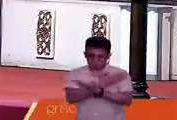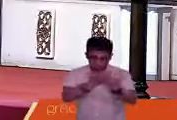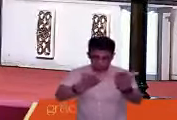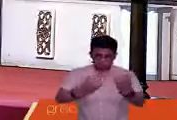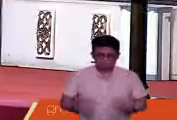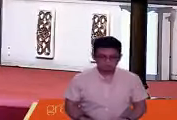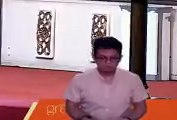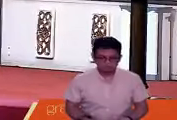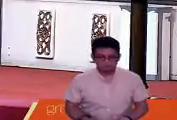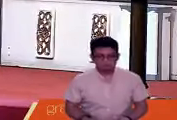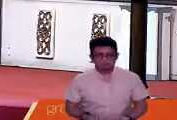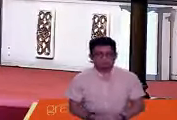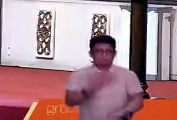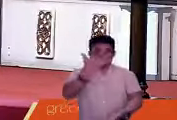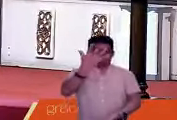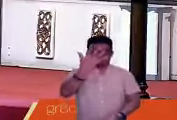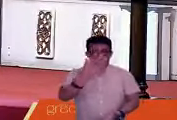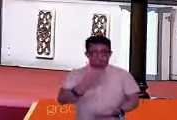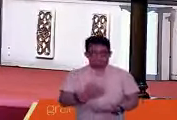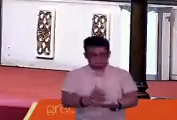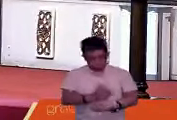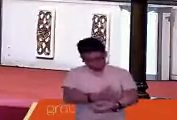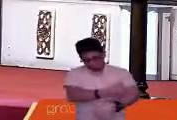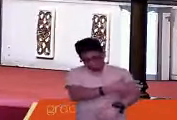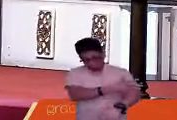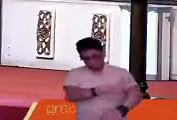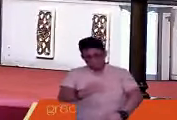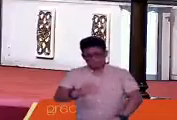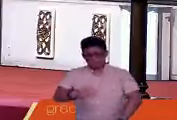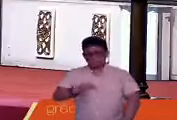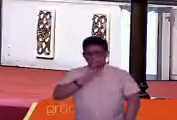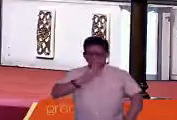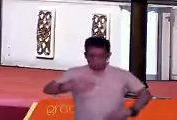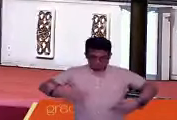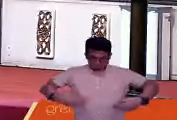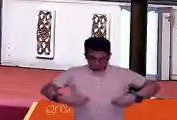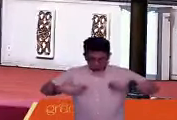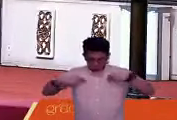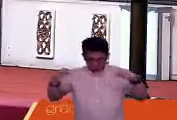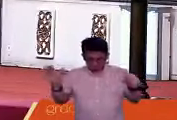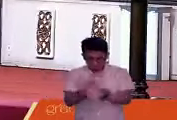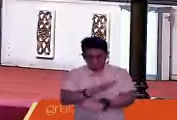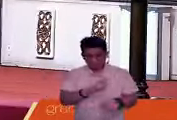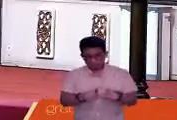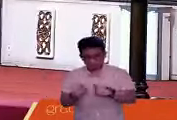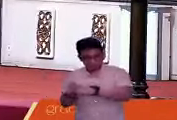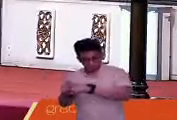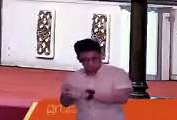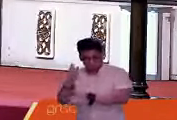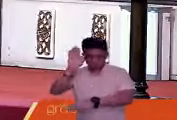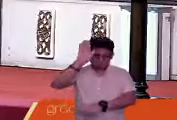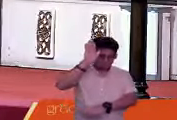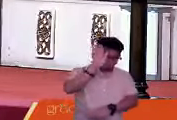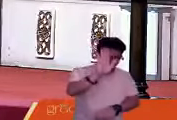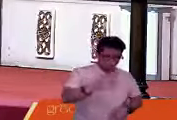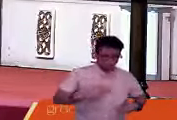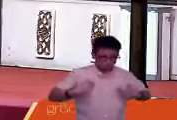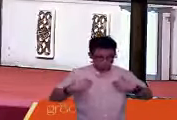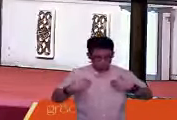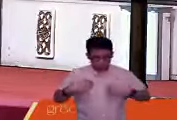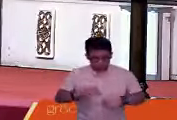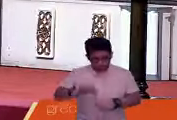prosper and be in health. Kanang mahilti ba ta? Even as thy soul prosper. Mga